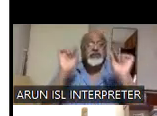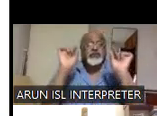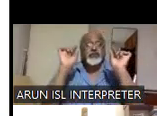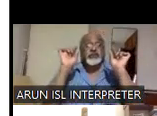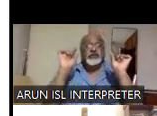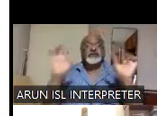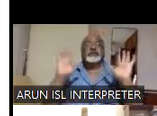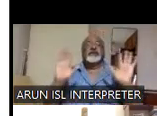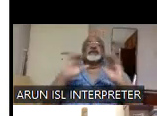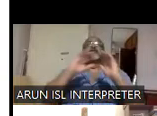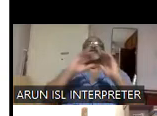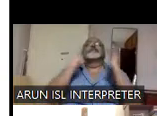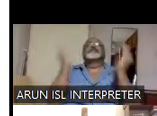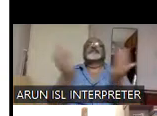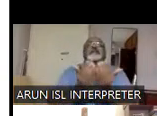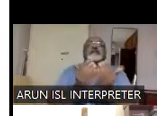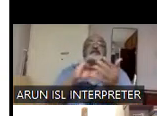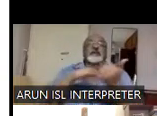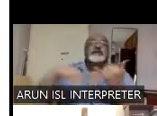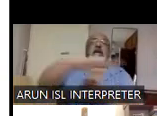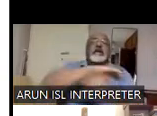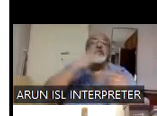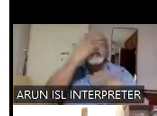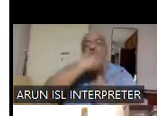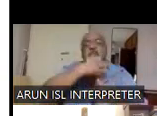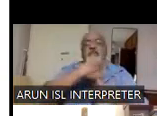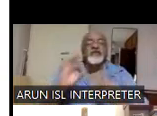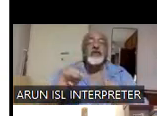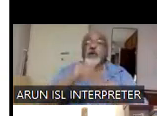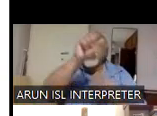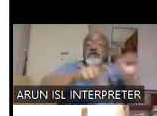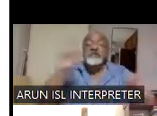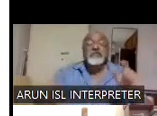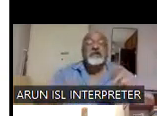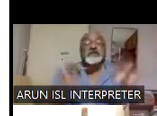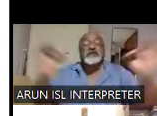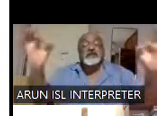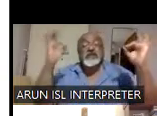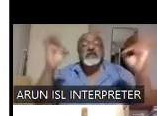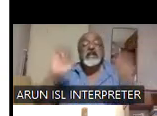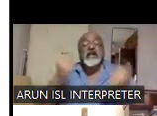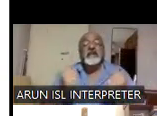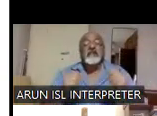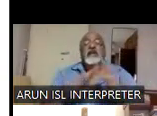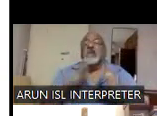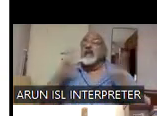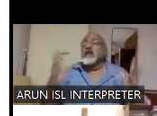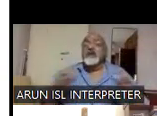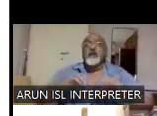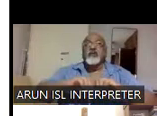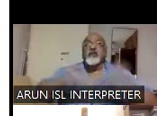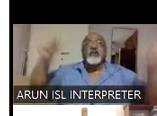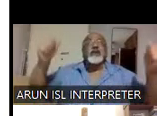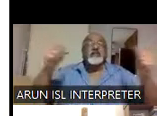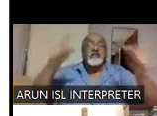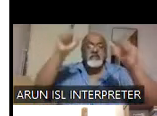a beautiful society. And all of you with your unique potential can become great achievers. So this is what